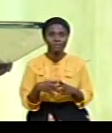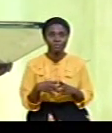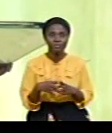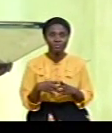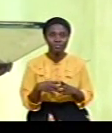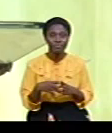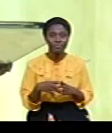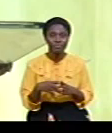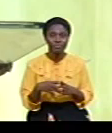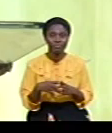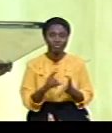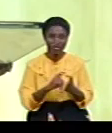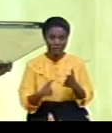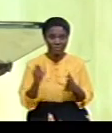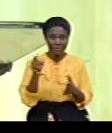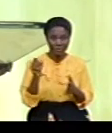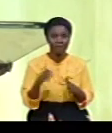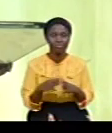verse 11.